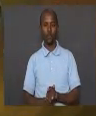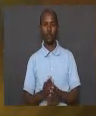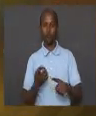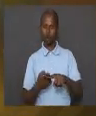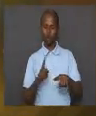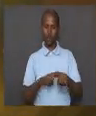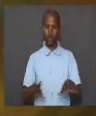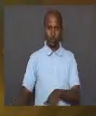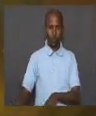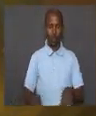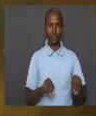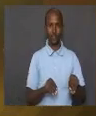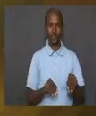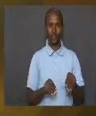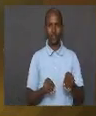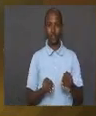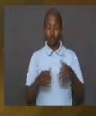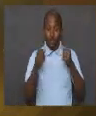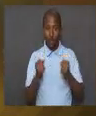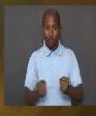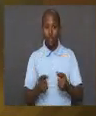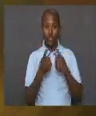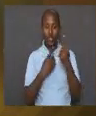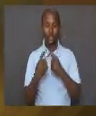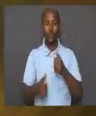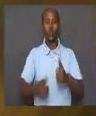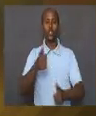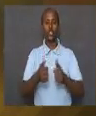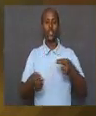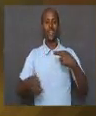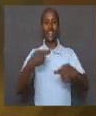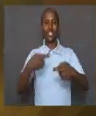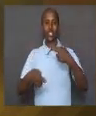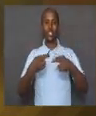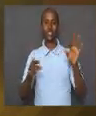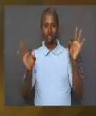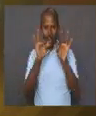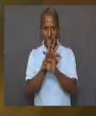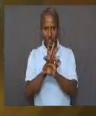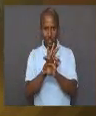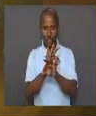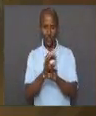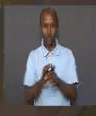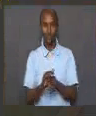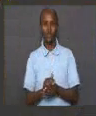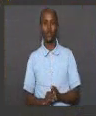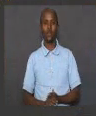Welcome back, students. Were you able to tell which relations are functions?